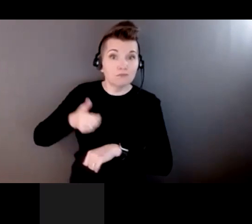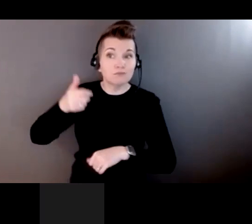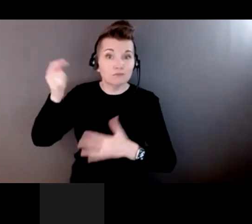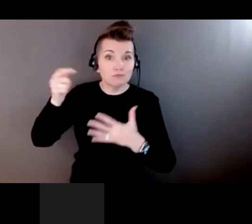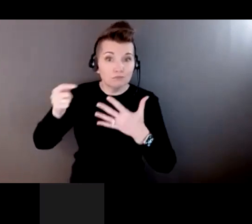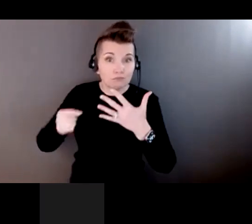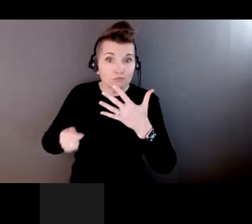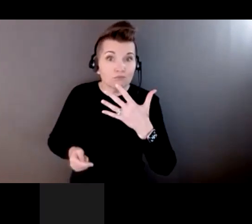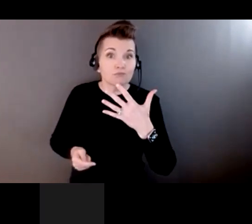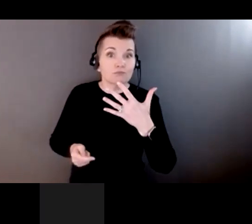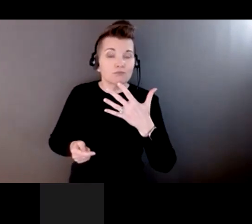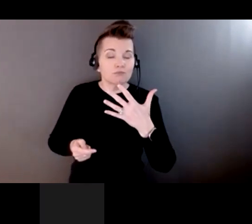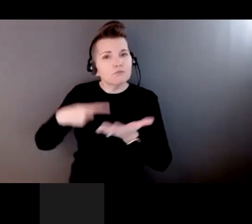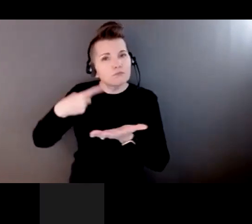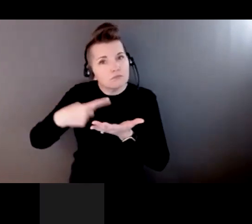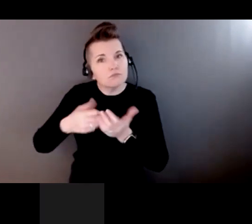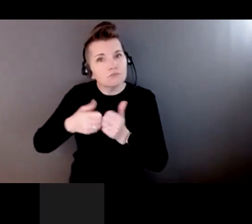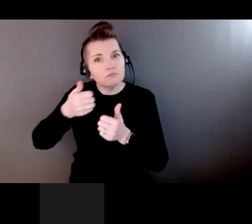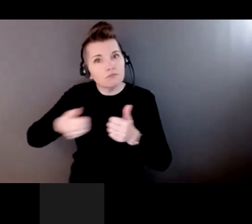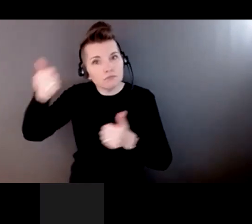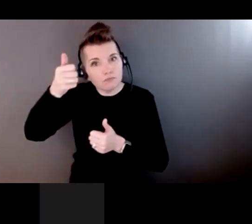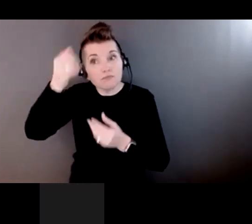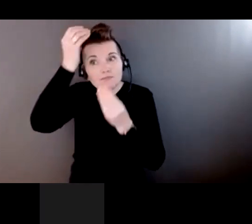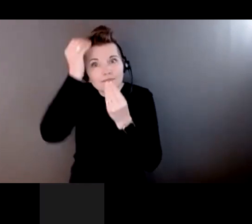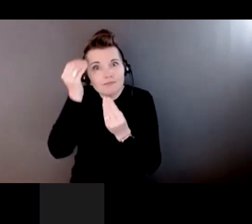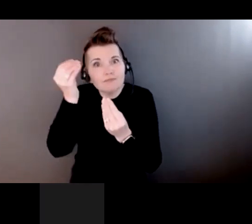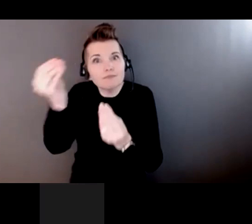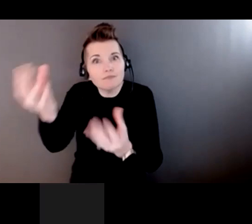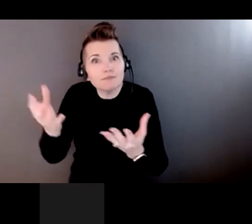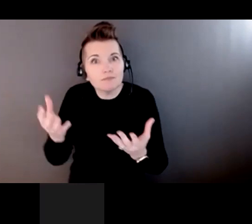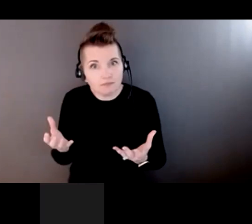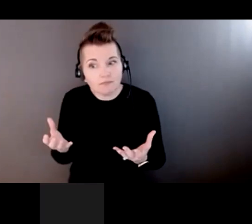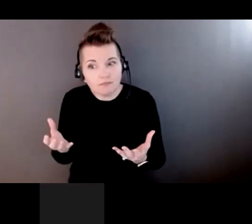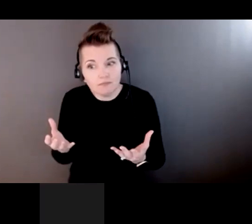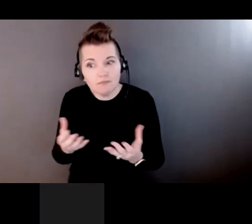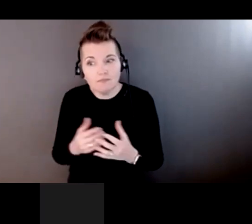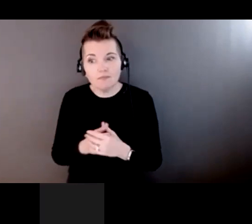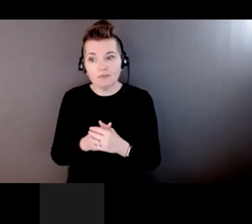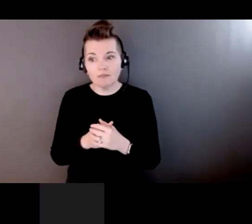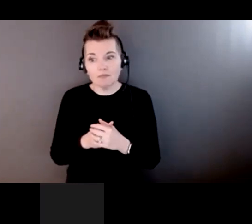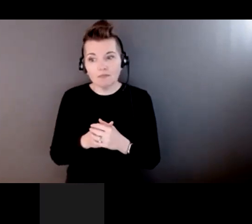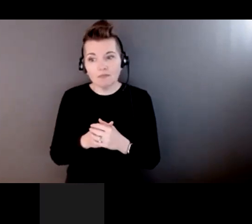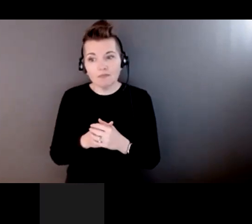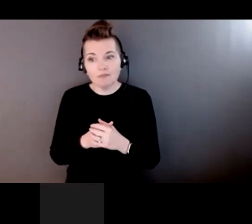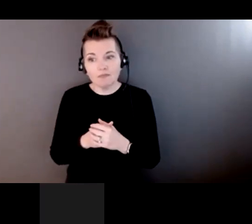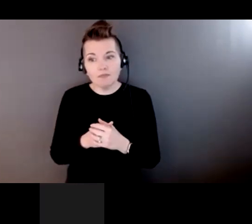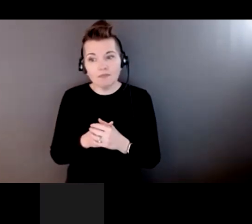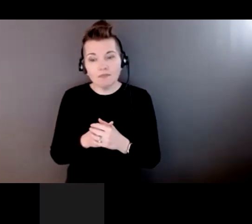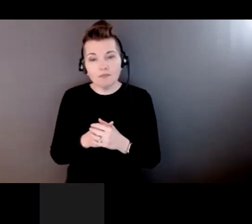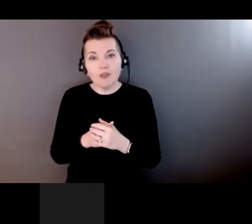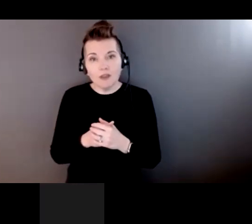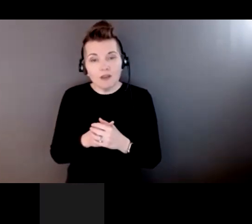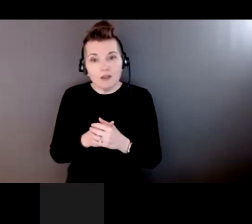And that's the other thing. Letting the home or the long-term care facility know that you've got concerns is important, because they also have the